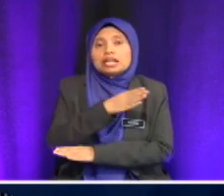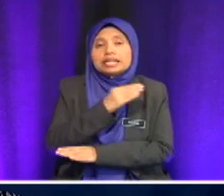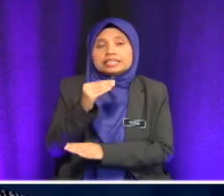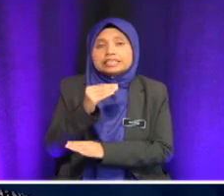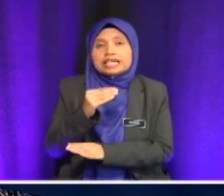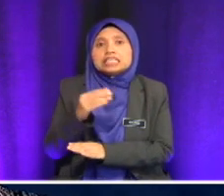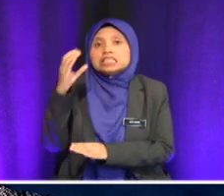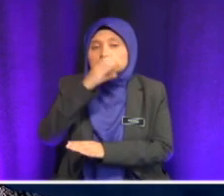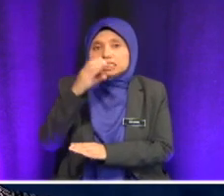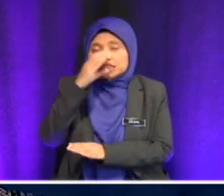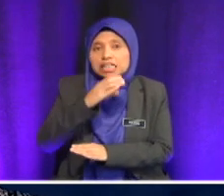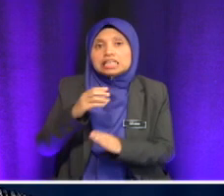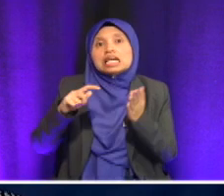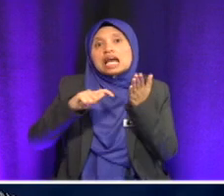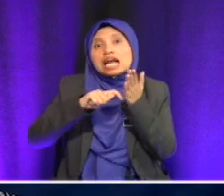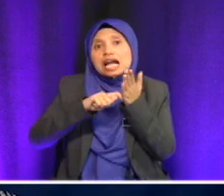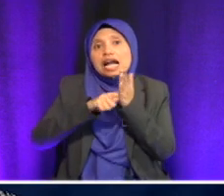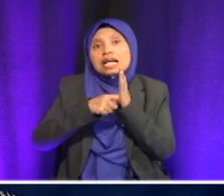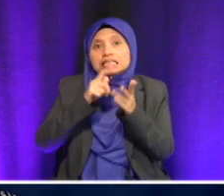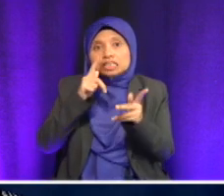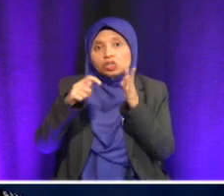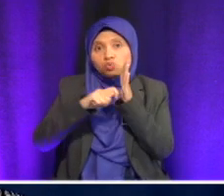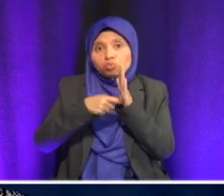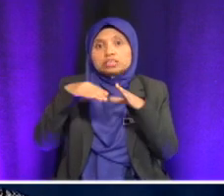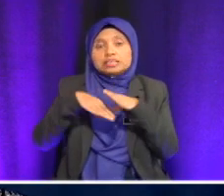the text. All right. So I think overall they managed to